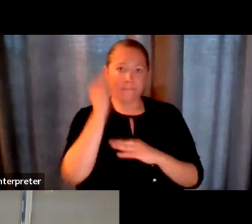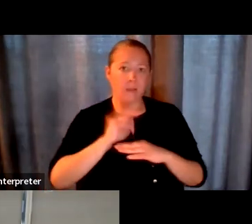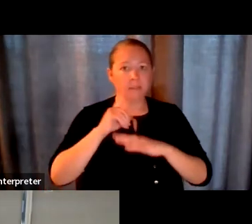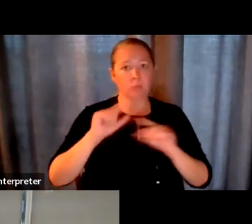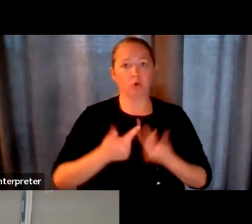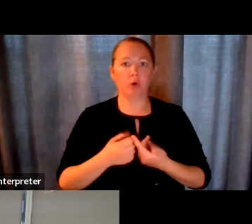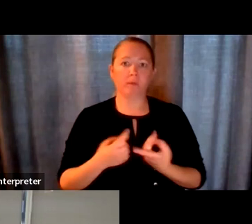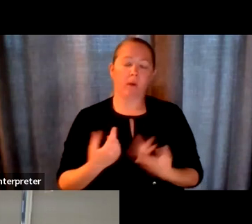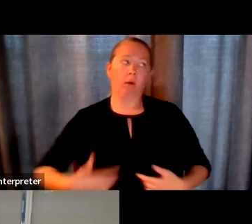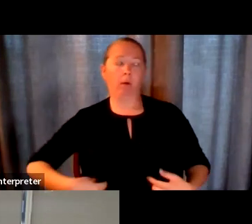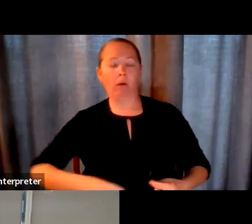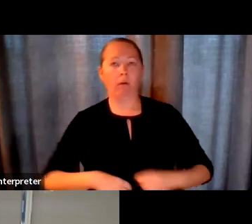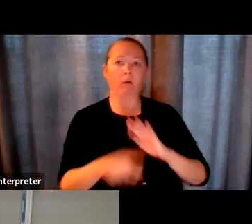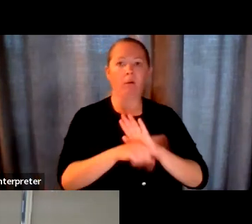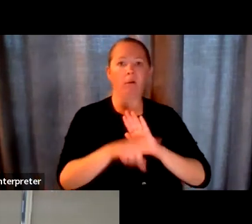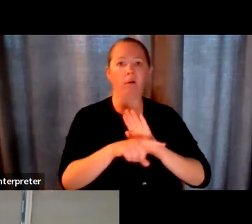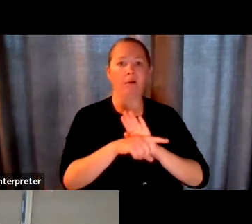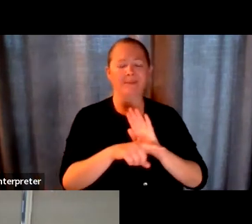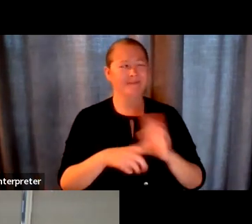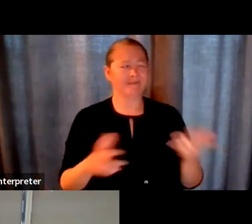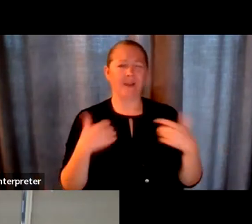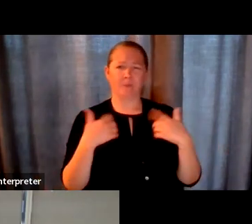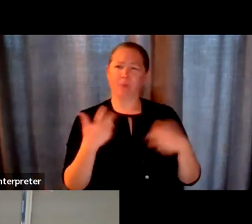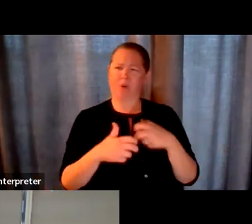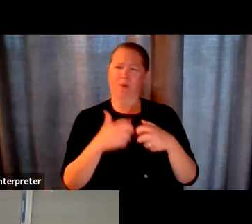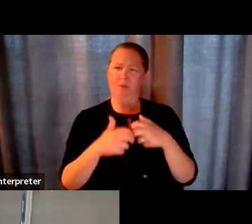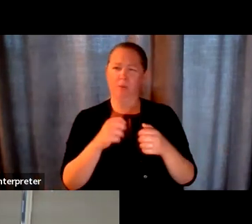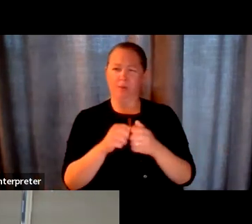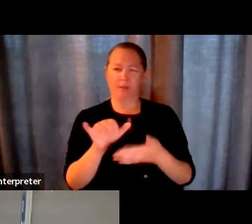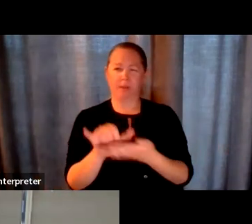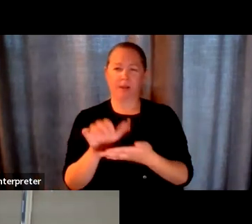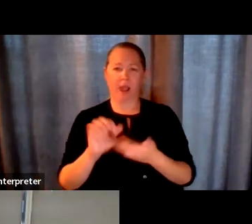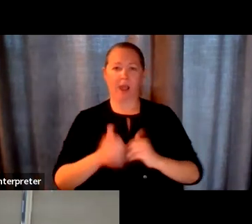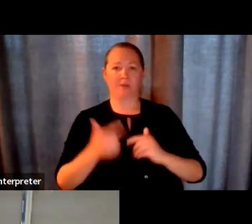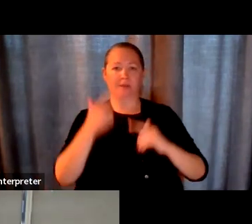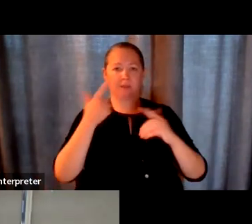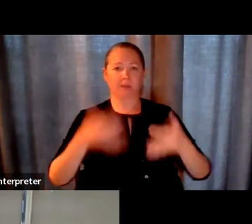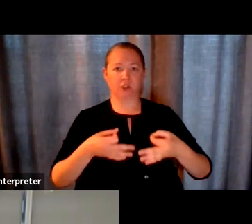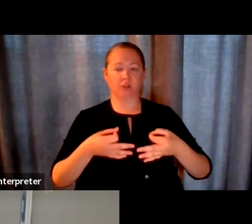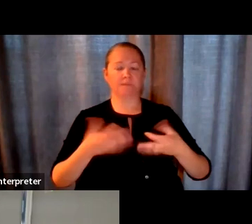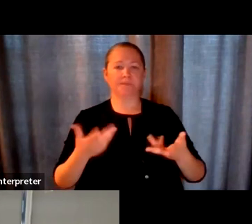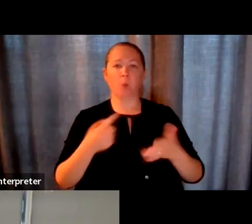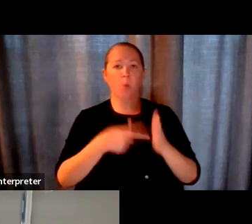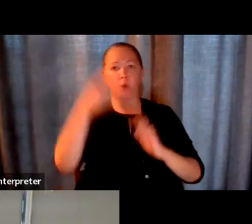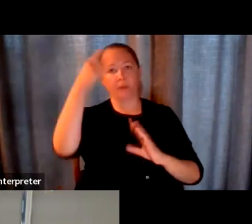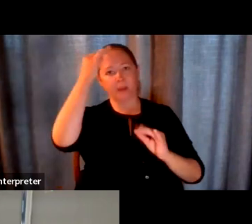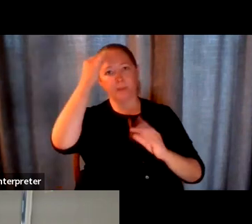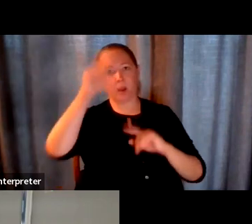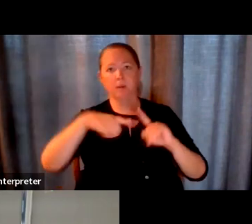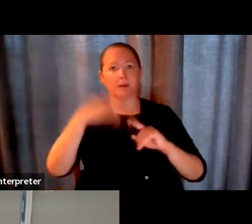in the legal team, there's a lot of problems with that because of the way that this decision, this court is. So what do you think about those